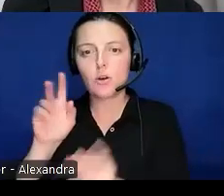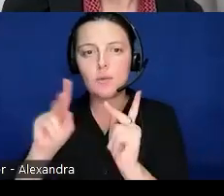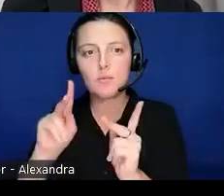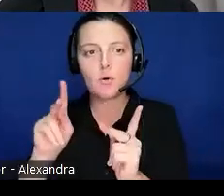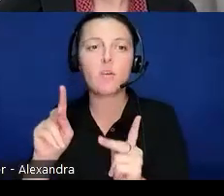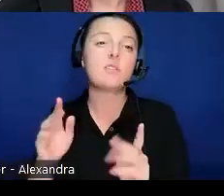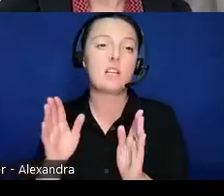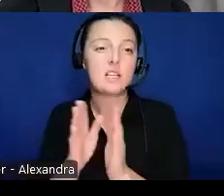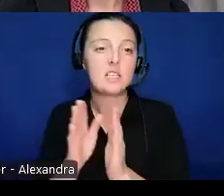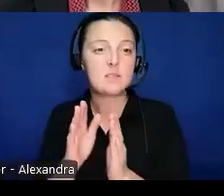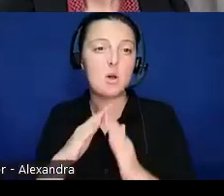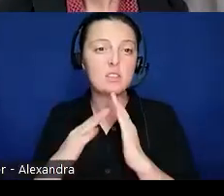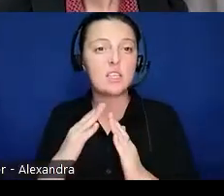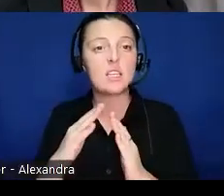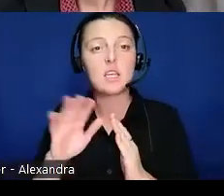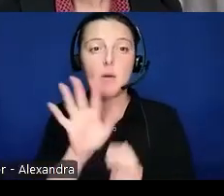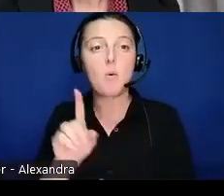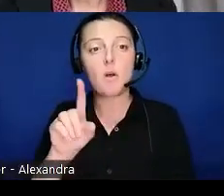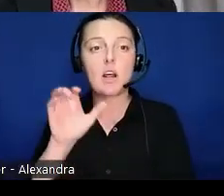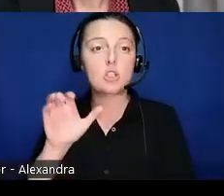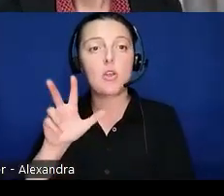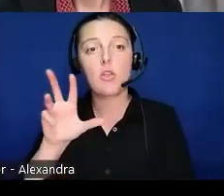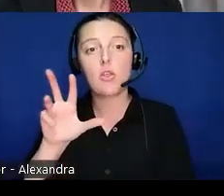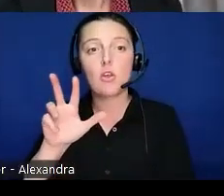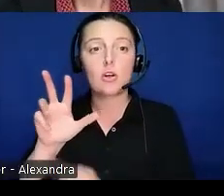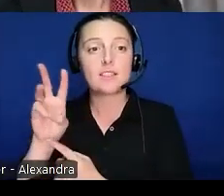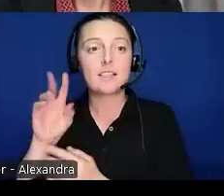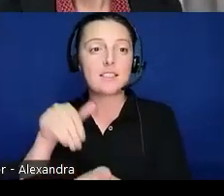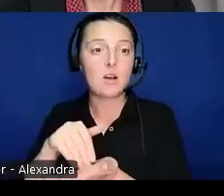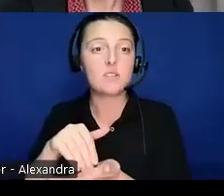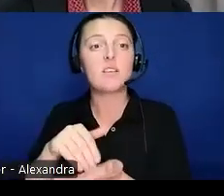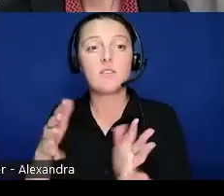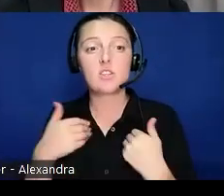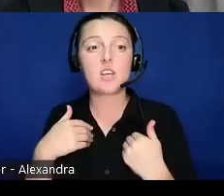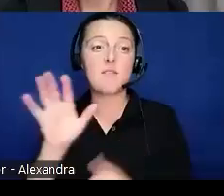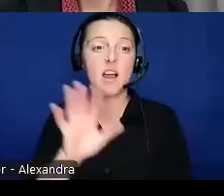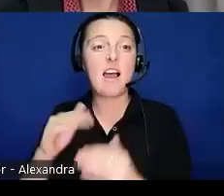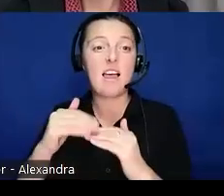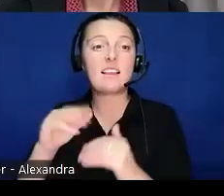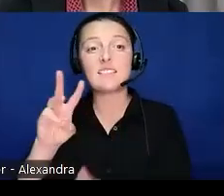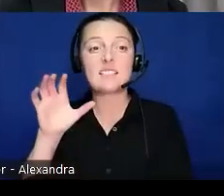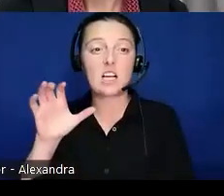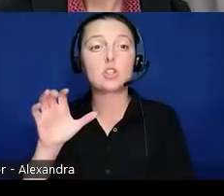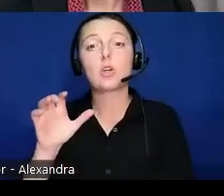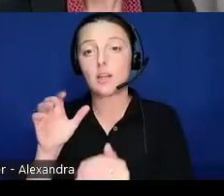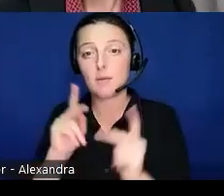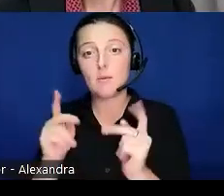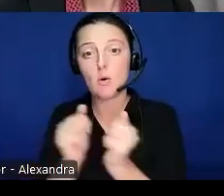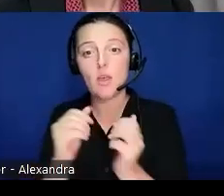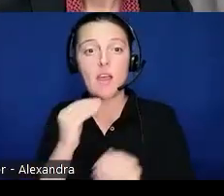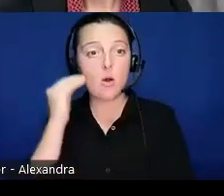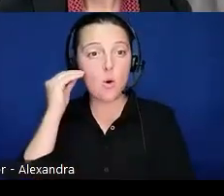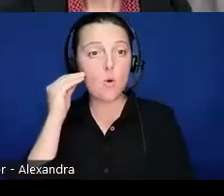136,000 people. About 600 people are unsheltered and unhoused, which is our target population. And I'll talk about that in a